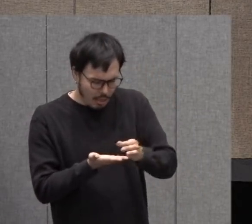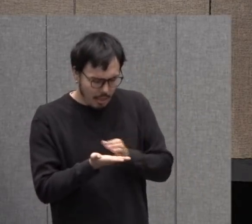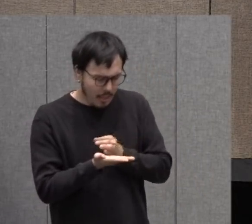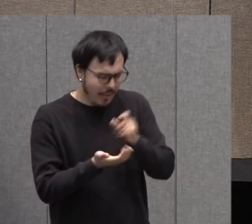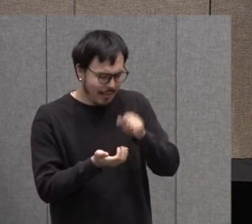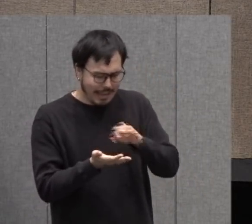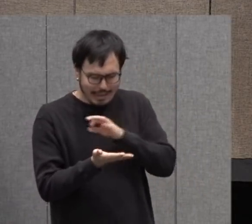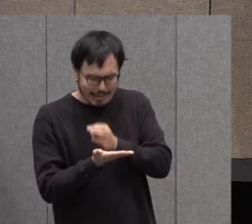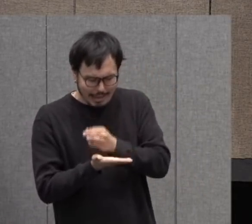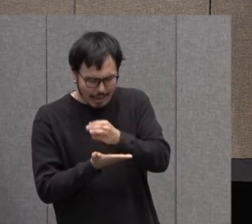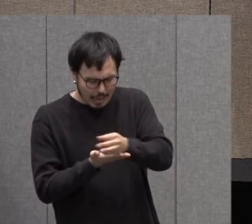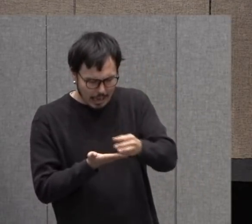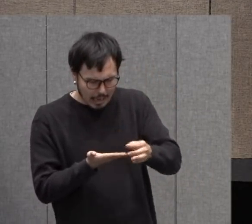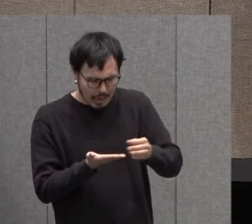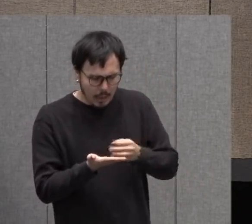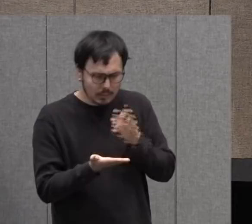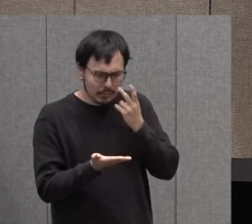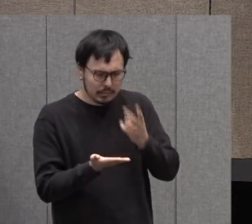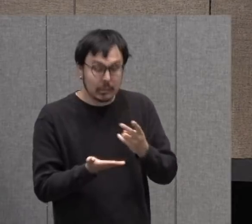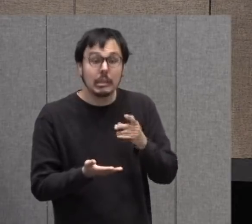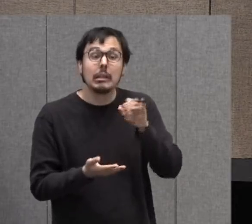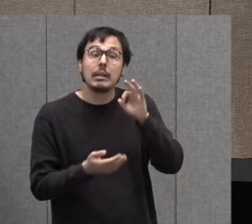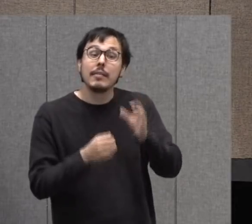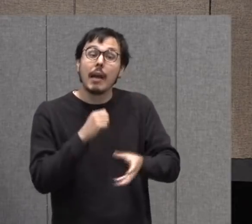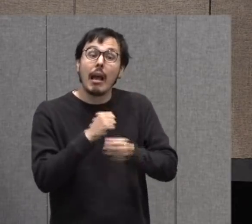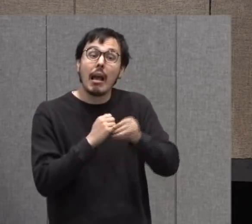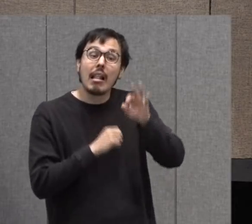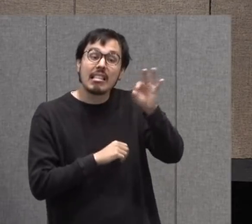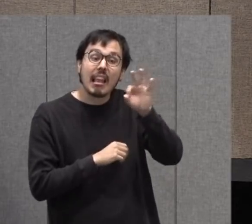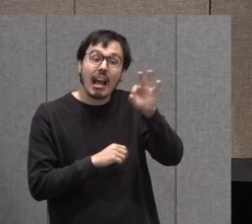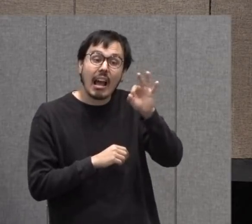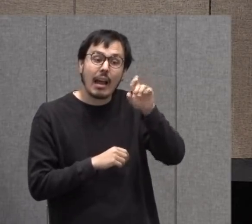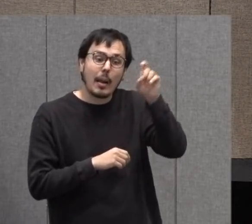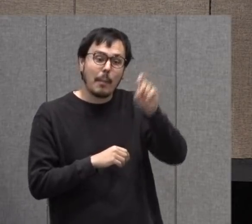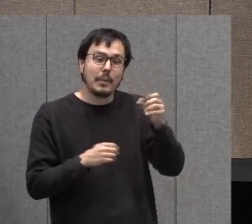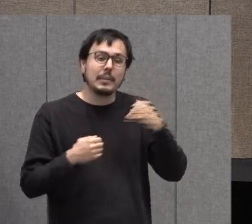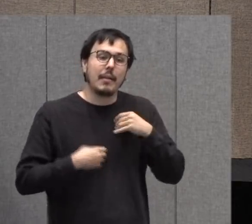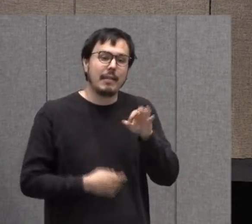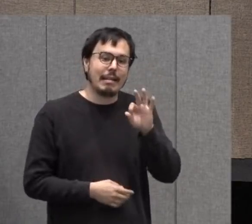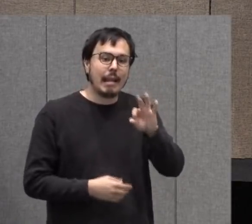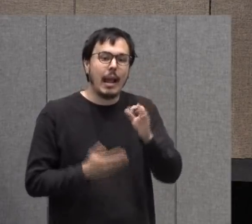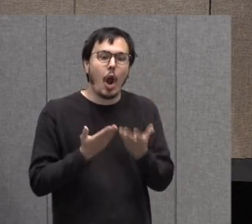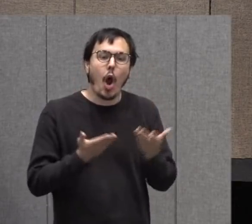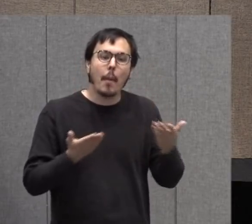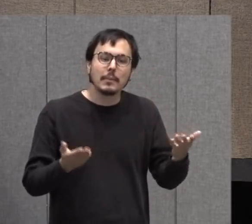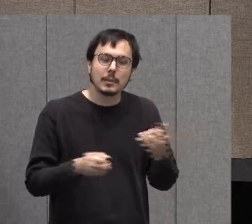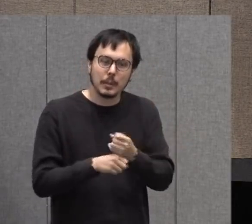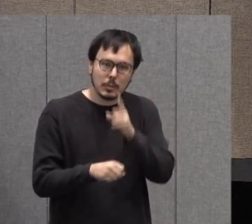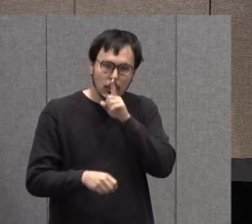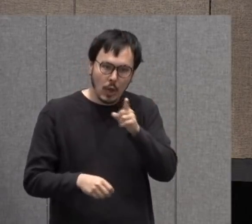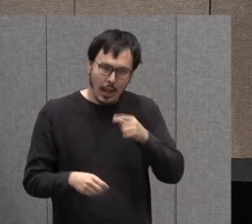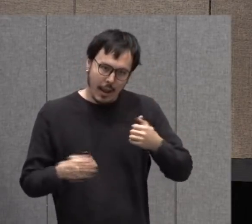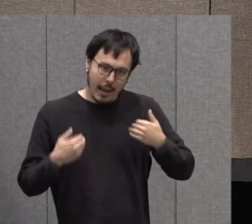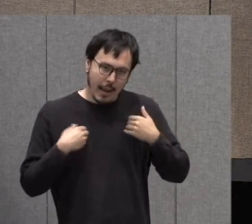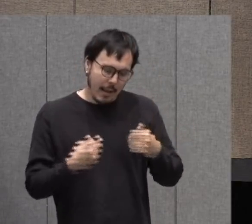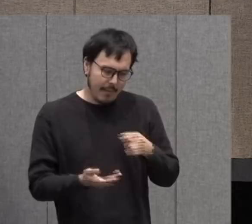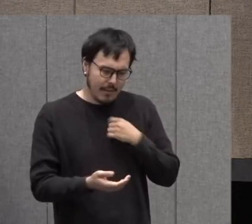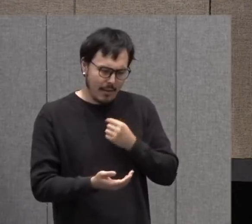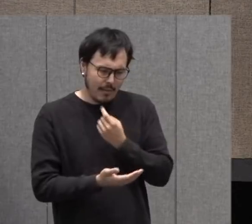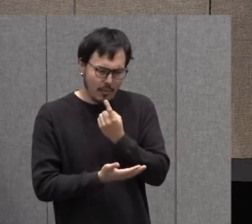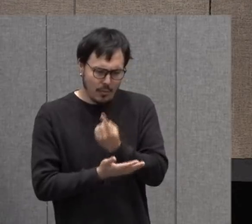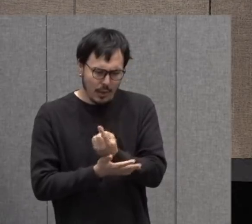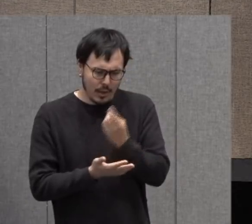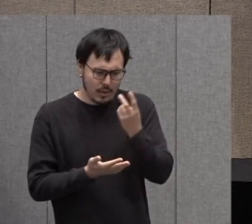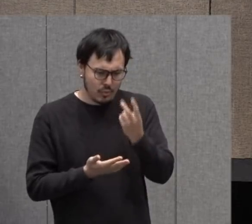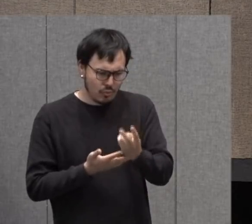with. Remember, if I'm going to add 9 on, I have to have 9 objects. So let's make sure I have 9. So I have 1 and 2